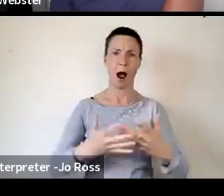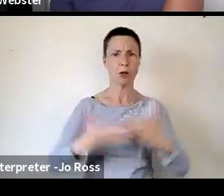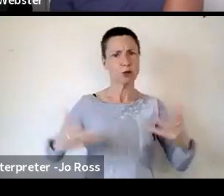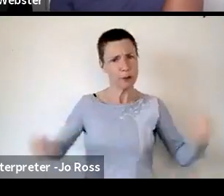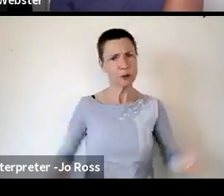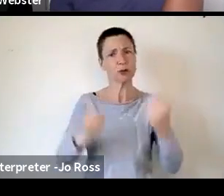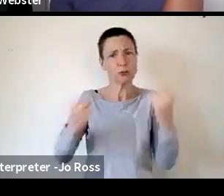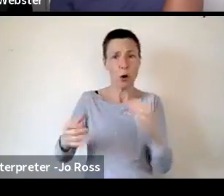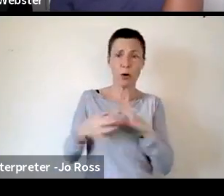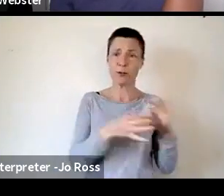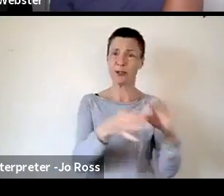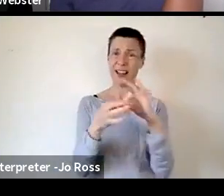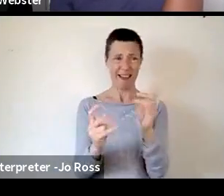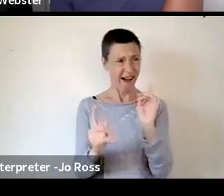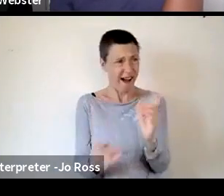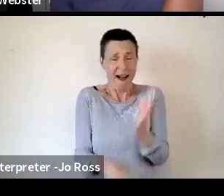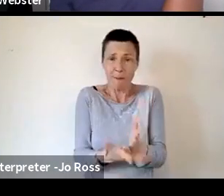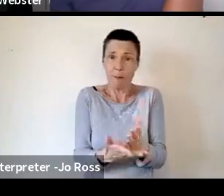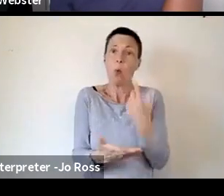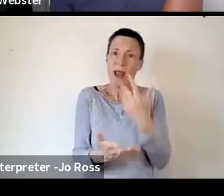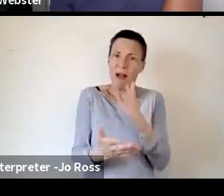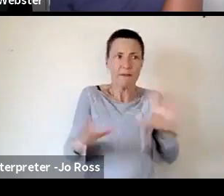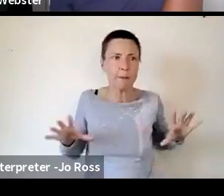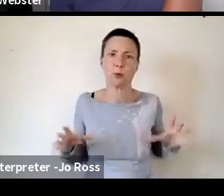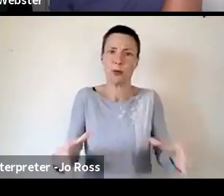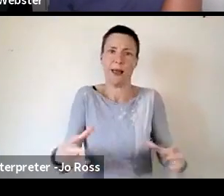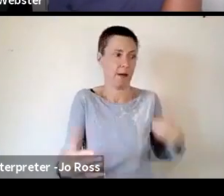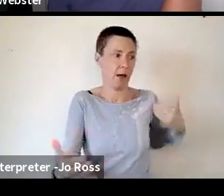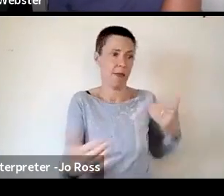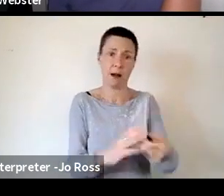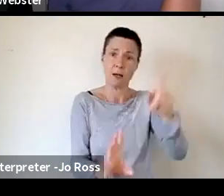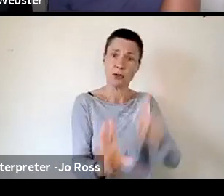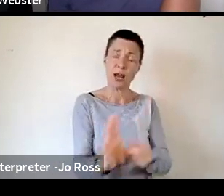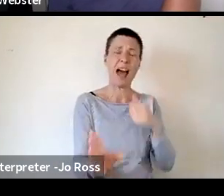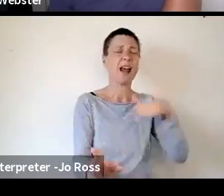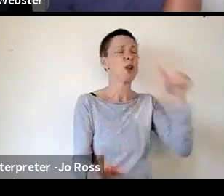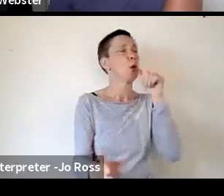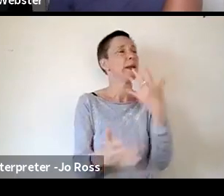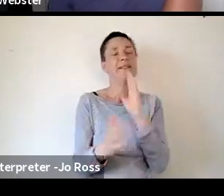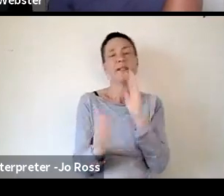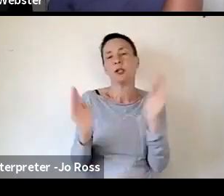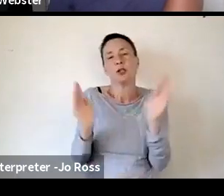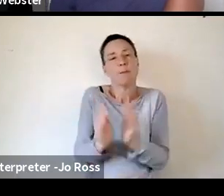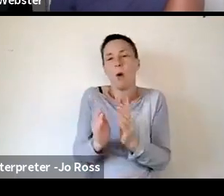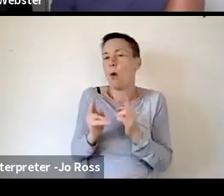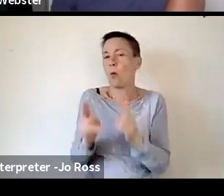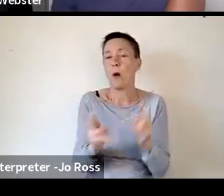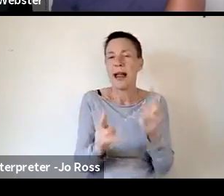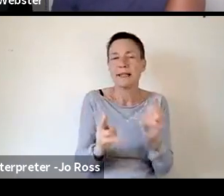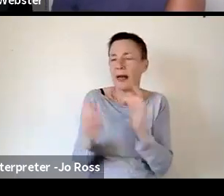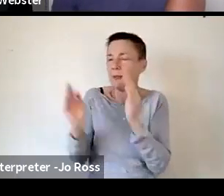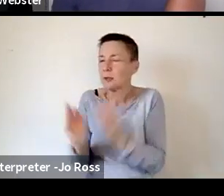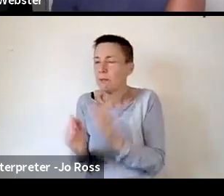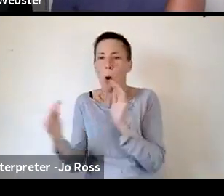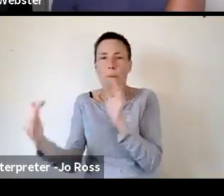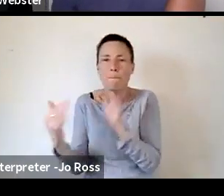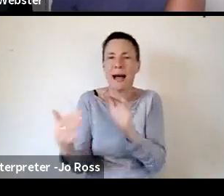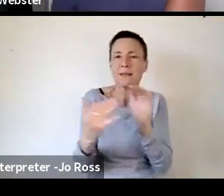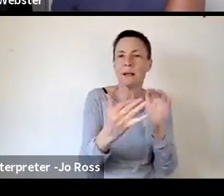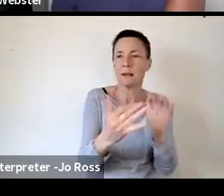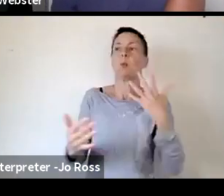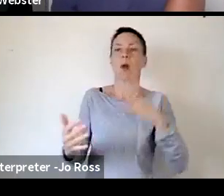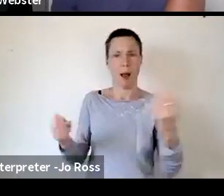together. We have come together in the last year, and I know that even in small ways and those little battles that we're fighting, we are